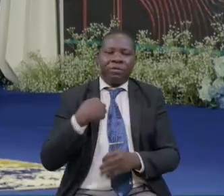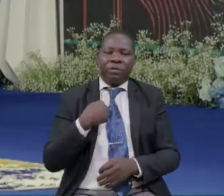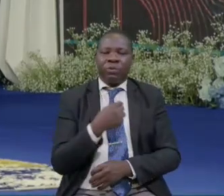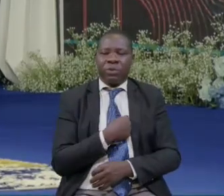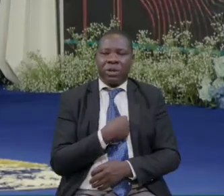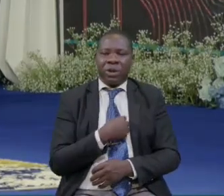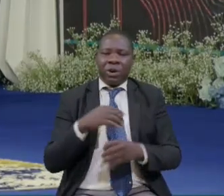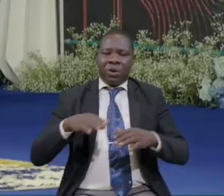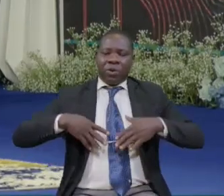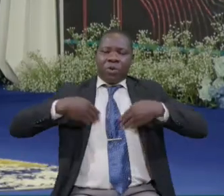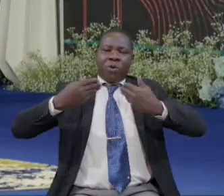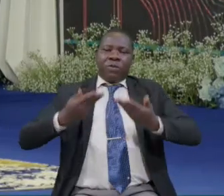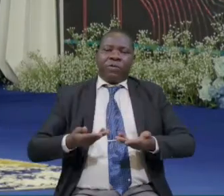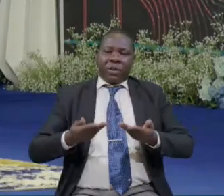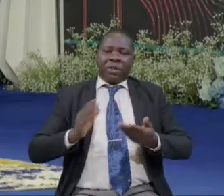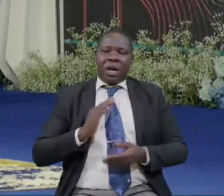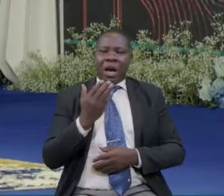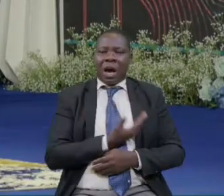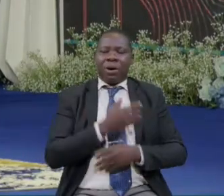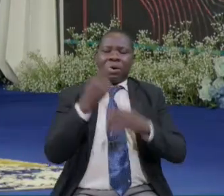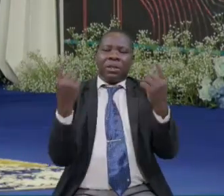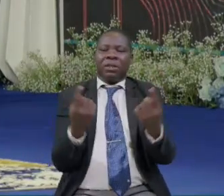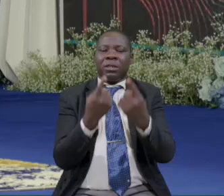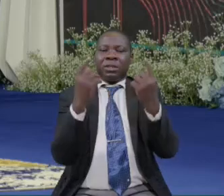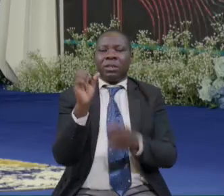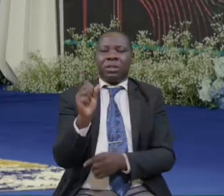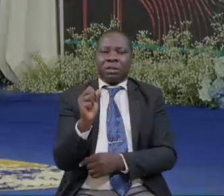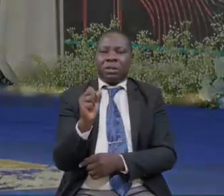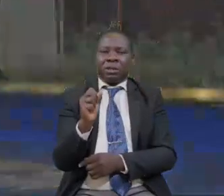confess our sins, if you